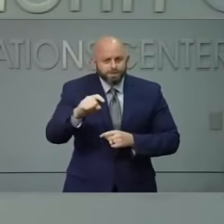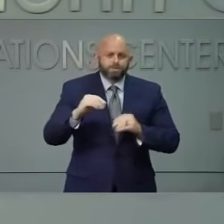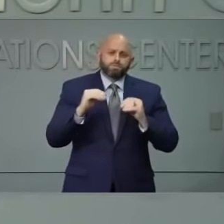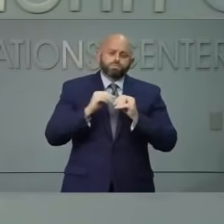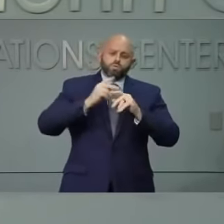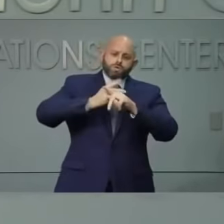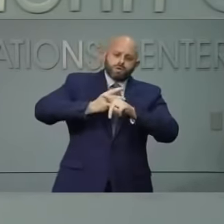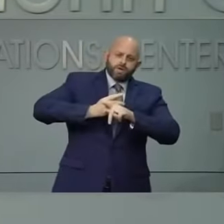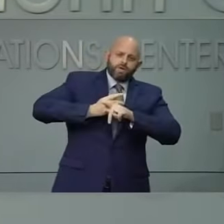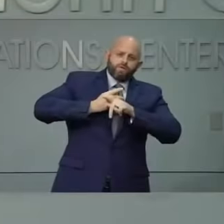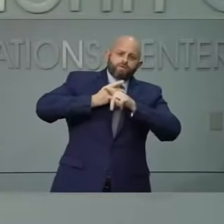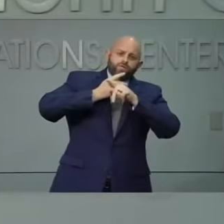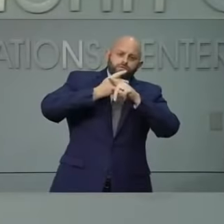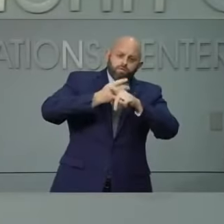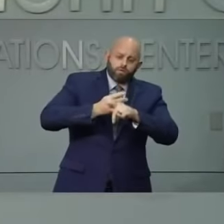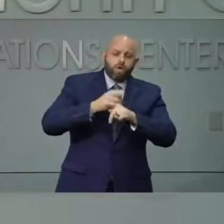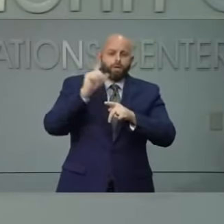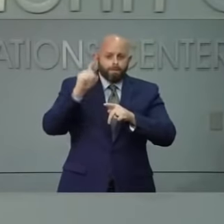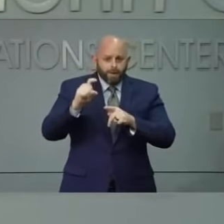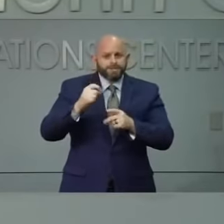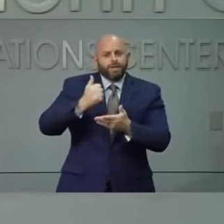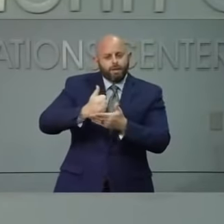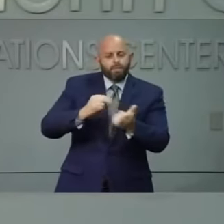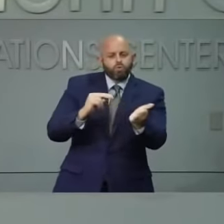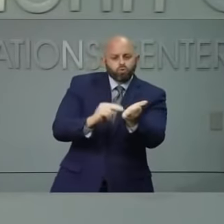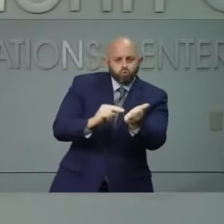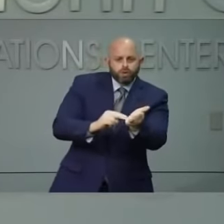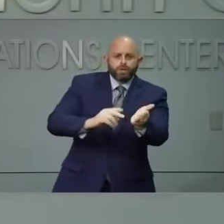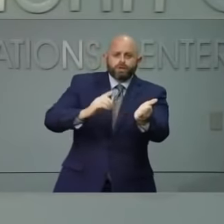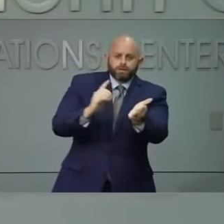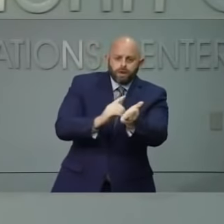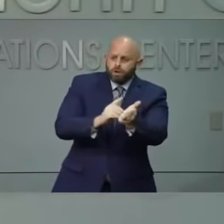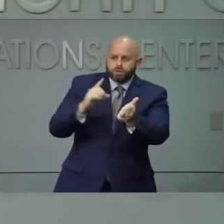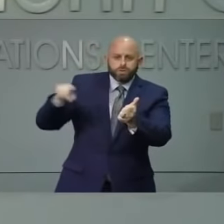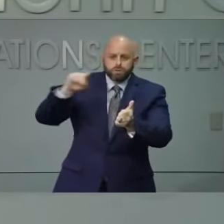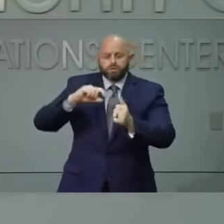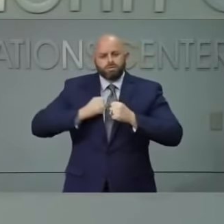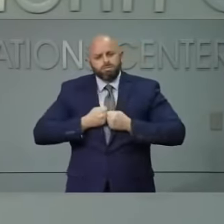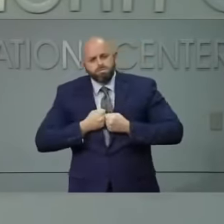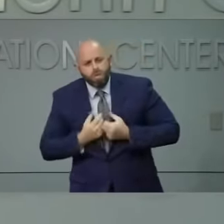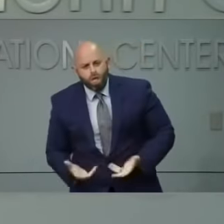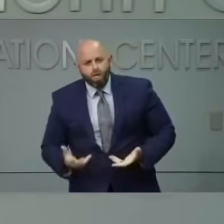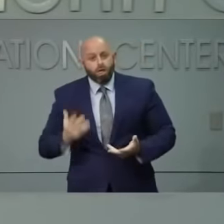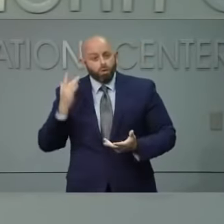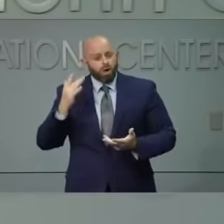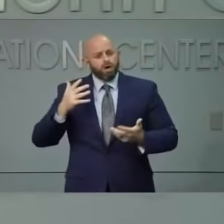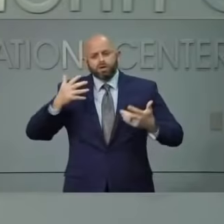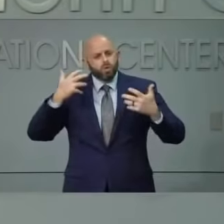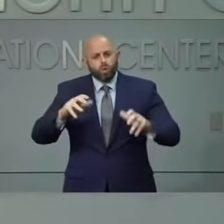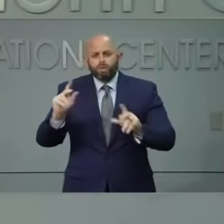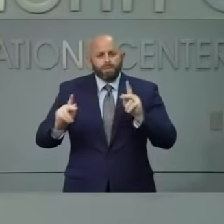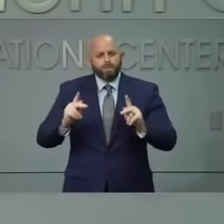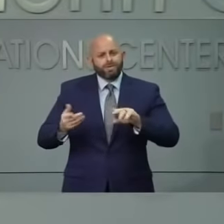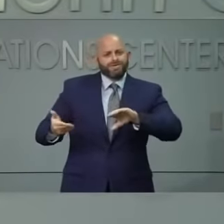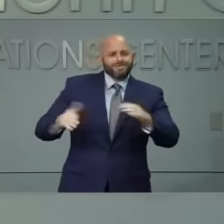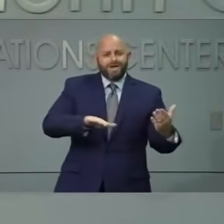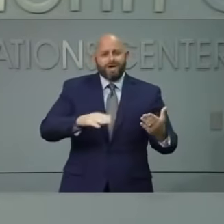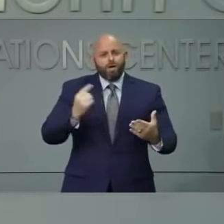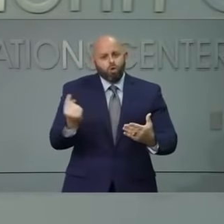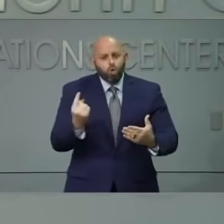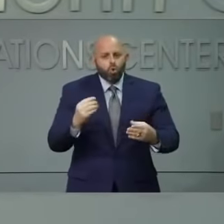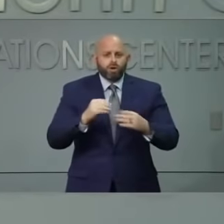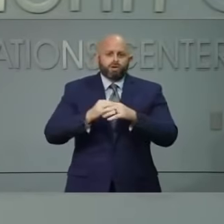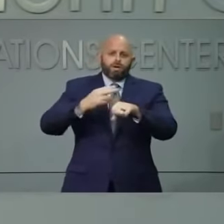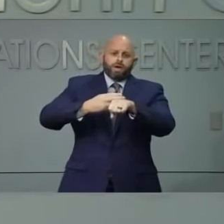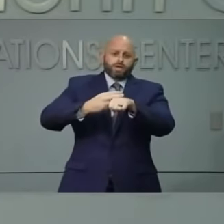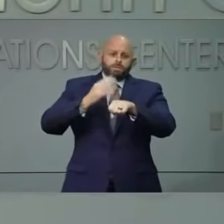more to help those frontline healthcare workers, to prevent more people from dying alone in a hospital bed in